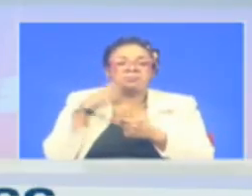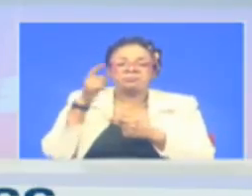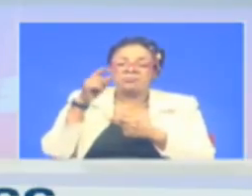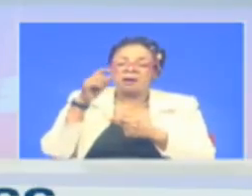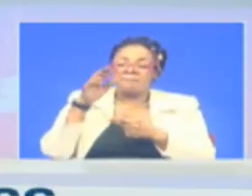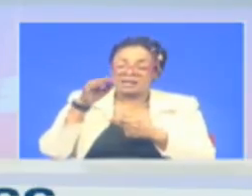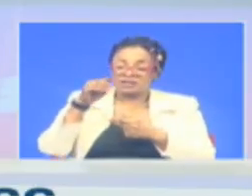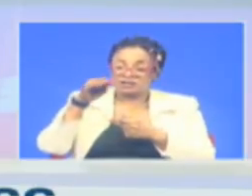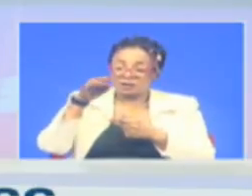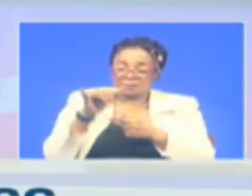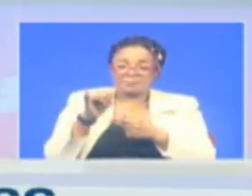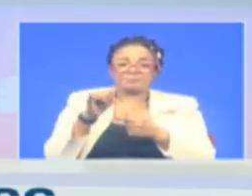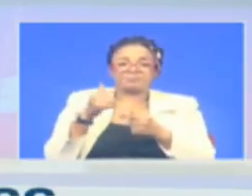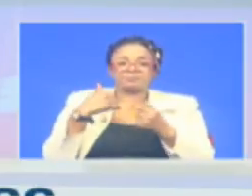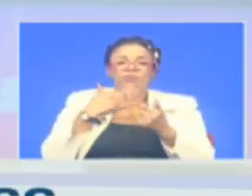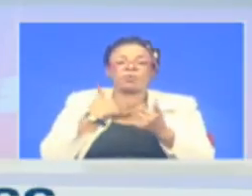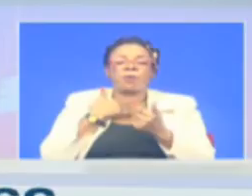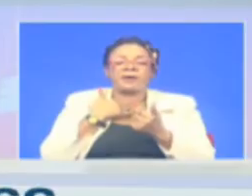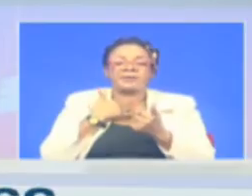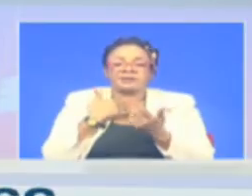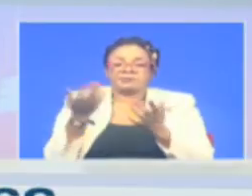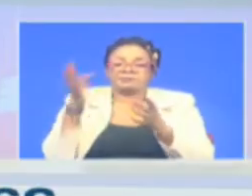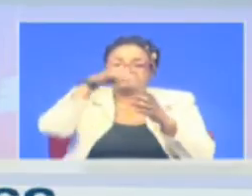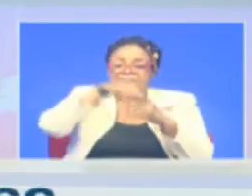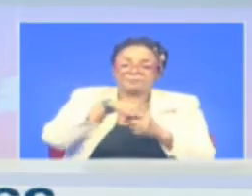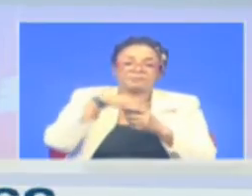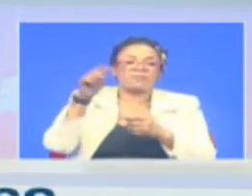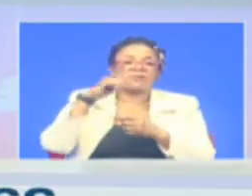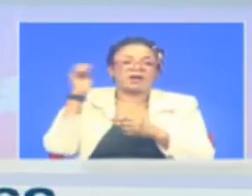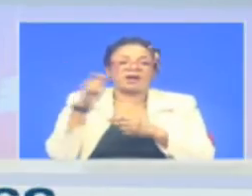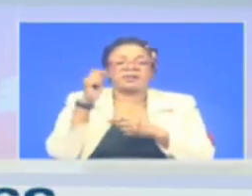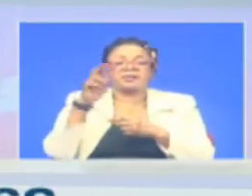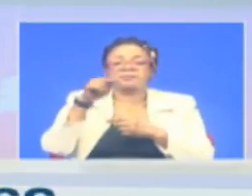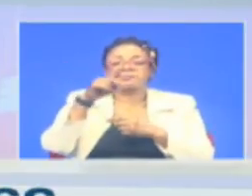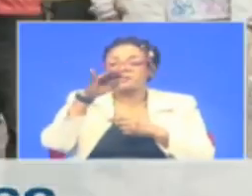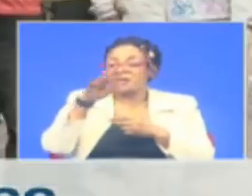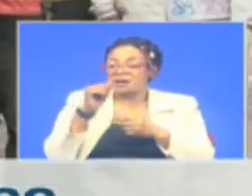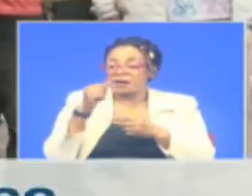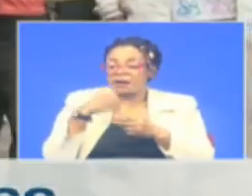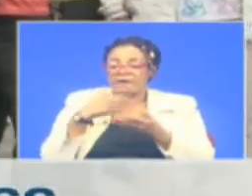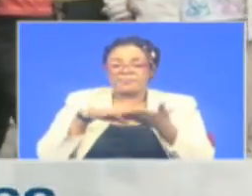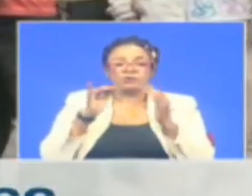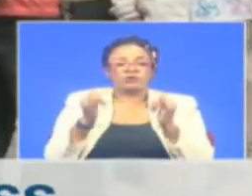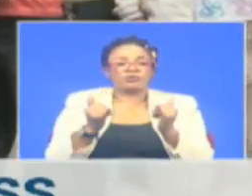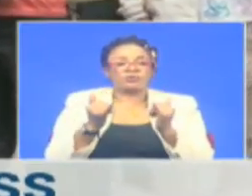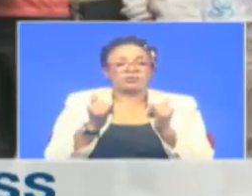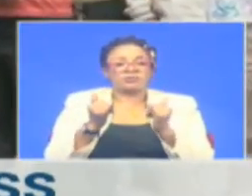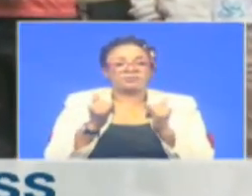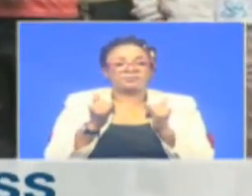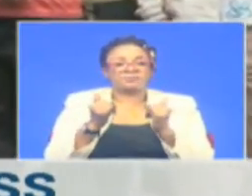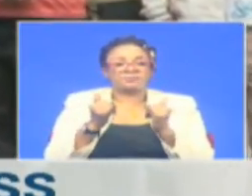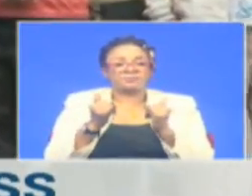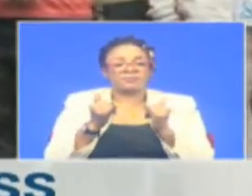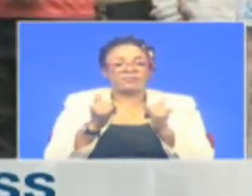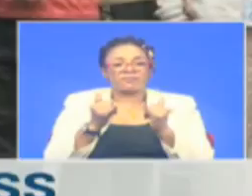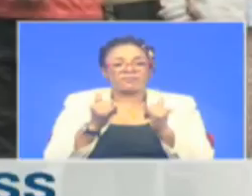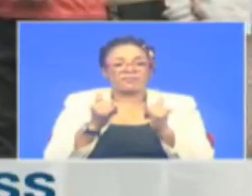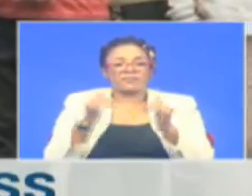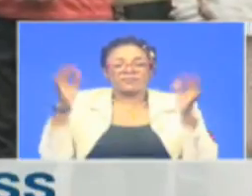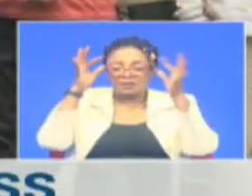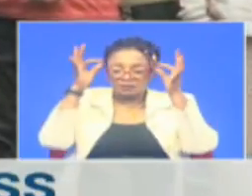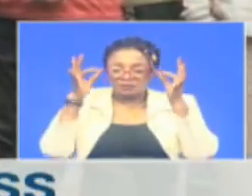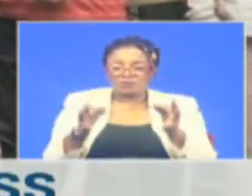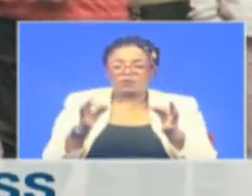paradise and was seeking asylum in Kenya. Gina Kirori has the details. A decision by former Arusha